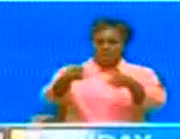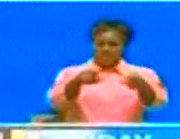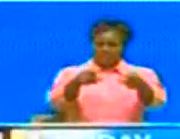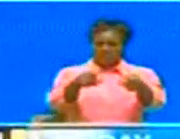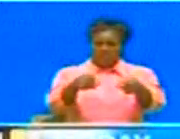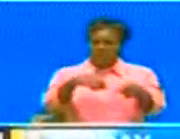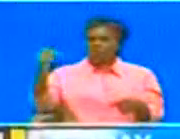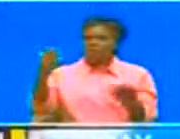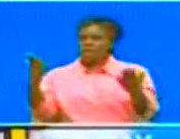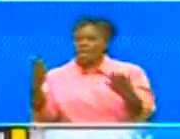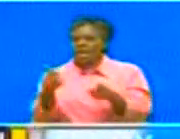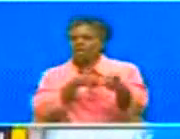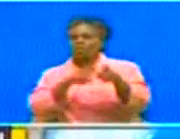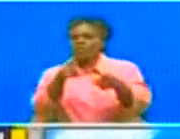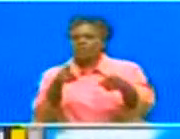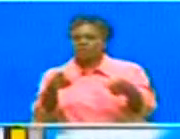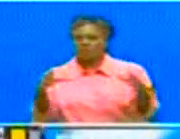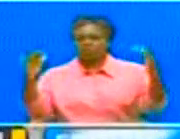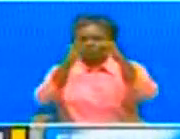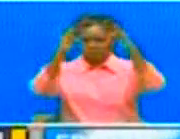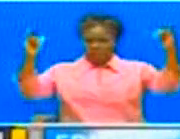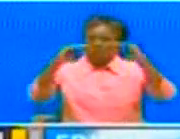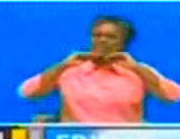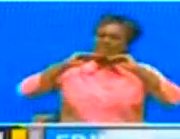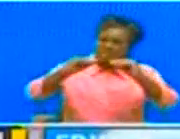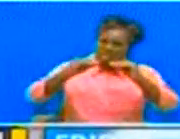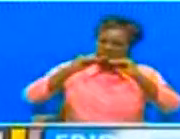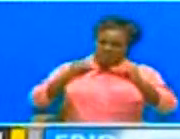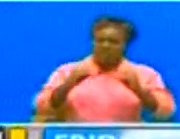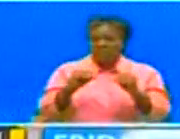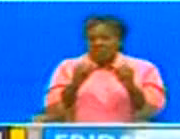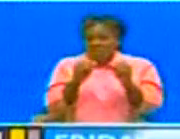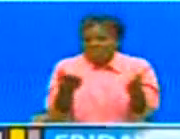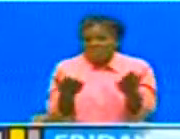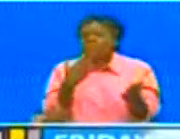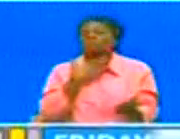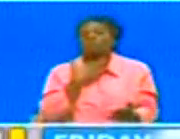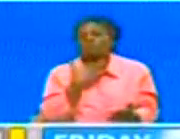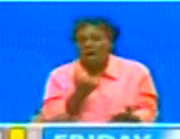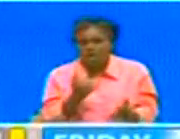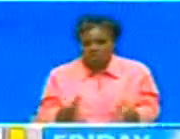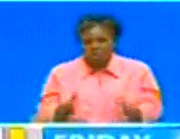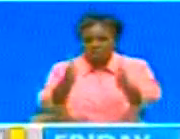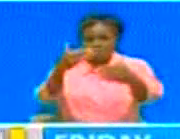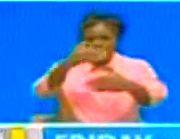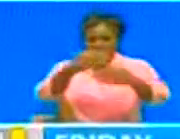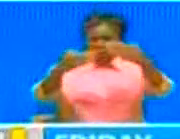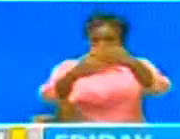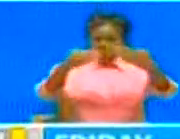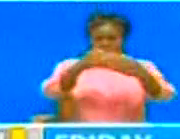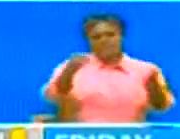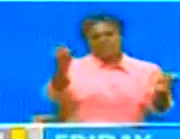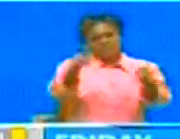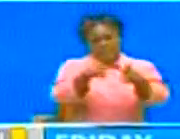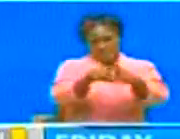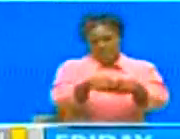we take them to a tourism camp exactly. and train them. Okay. If they want to do road construction, mm-hmm. again we